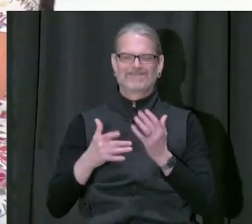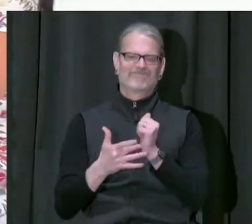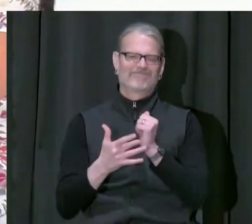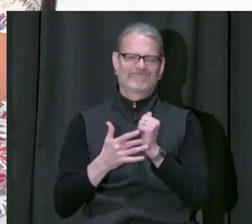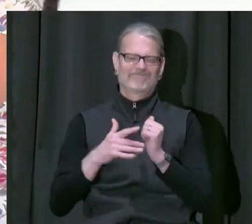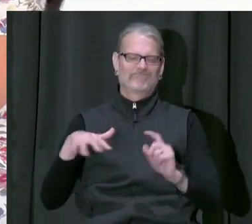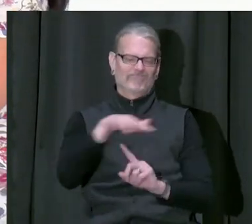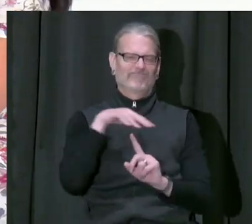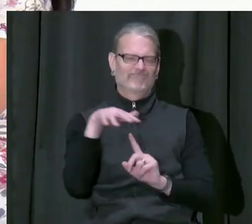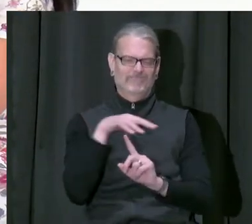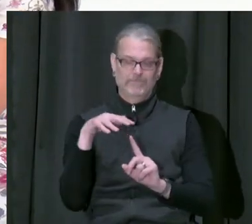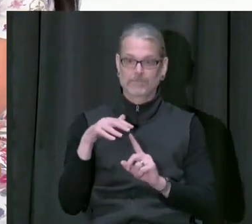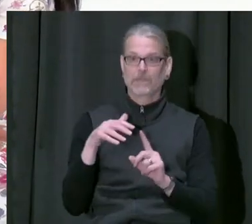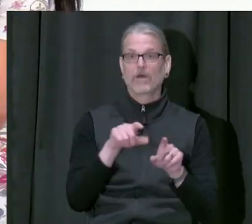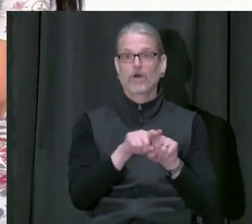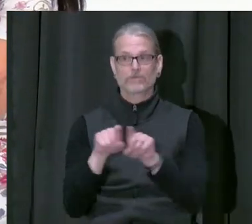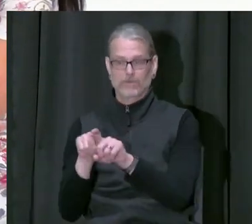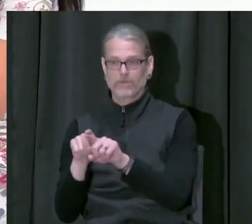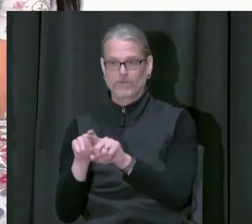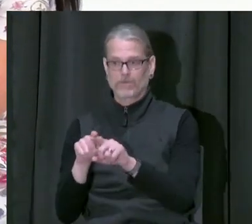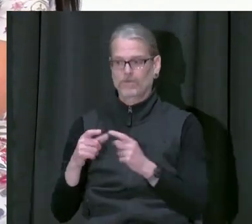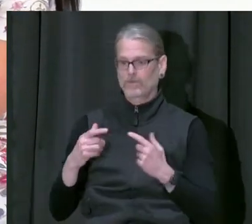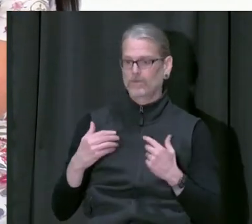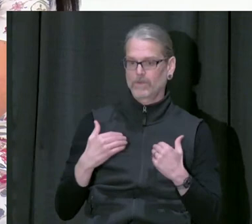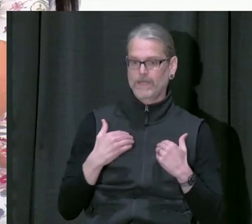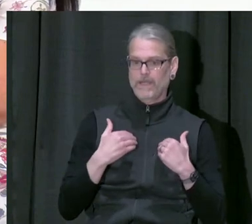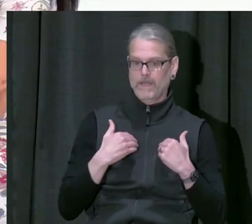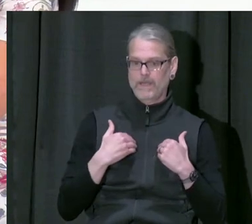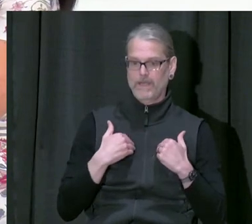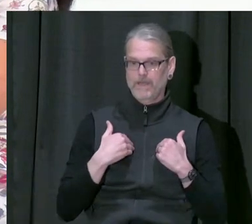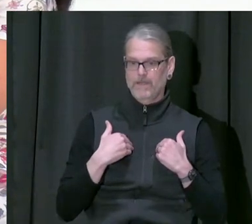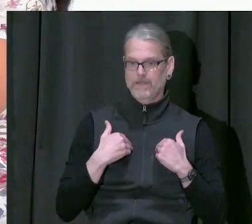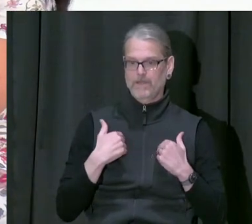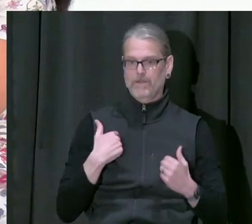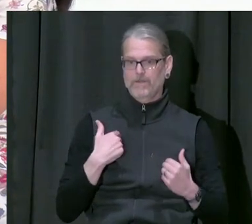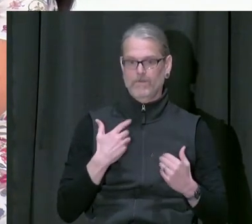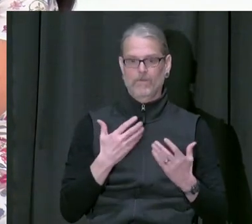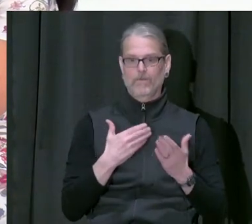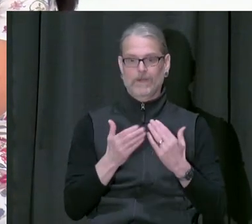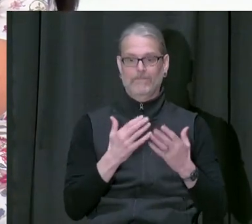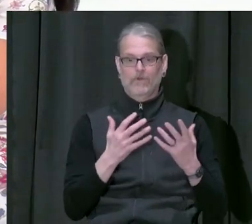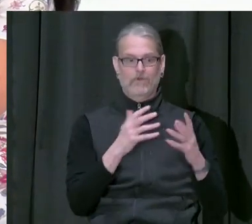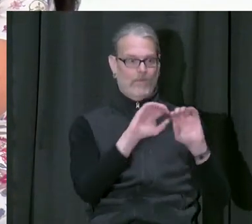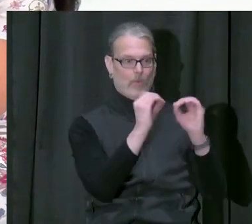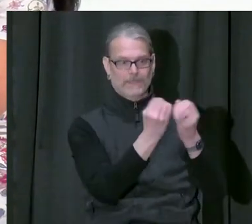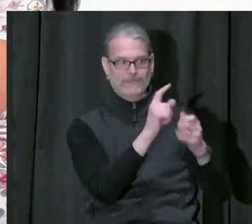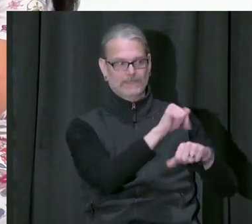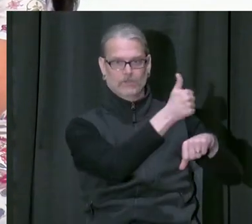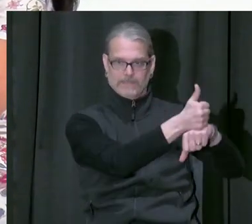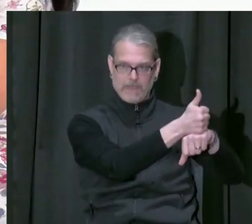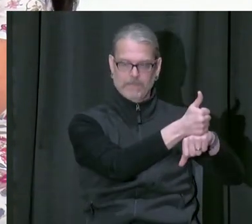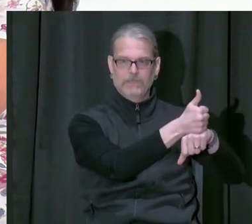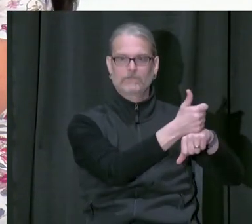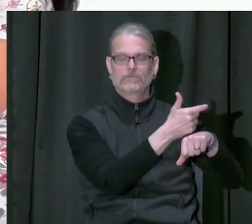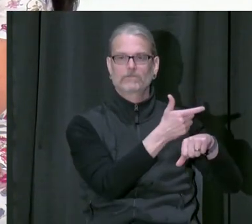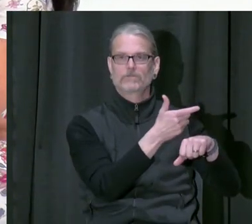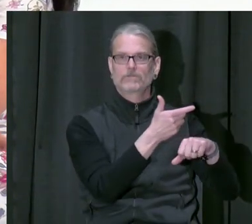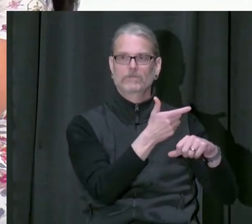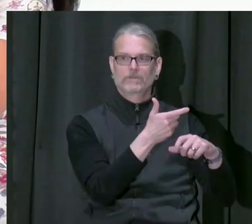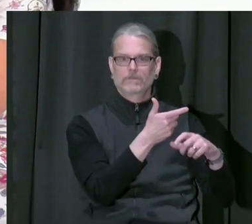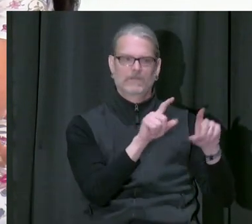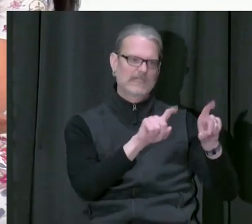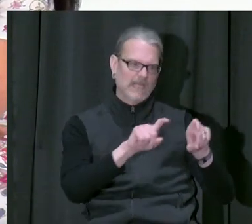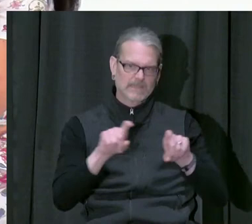started slowly. We also took what was also established by a lot of, you know, organizations in terms of the